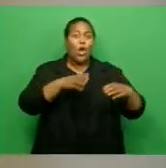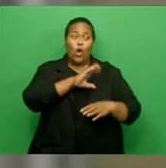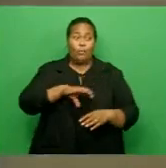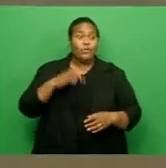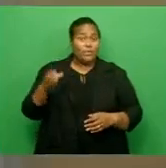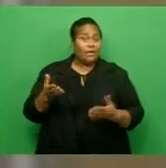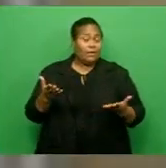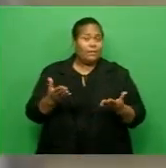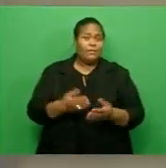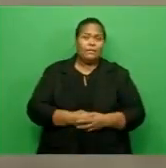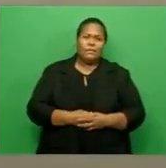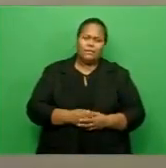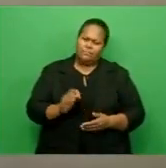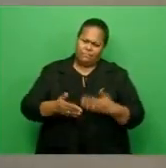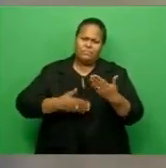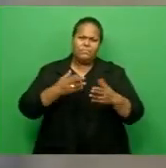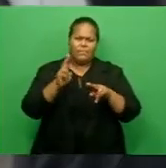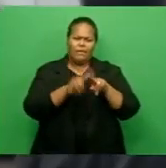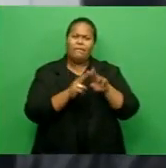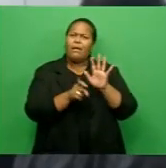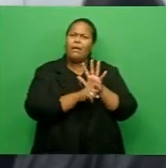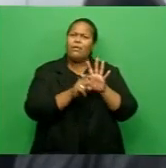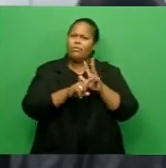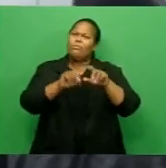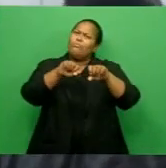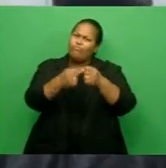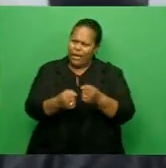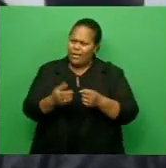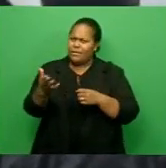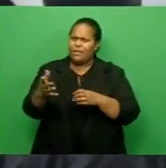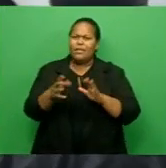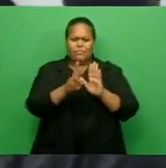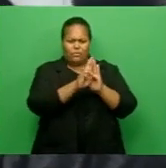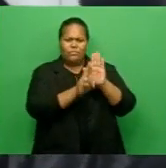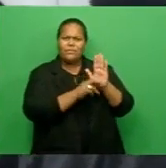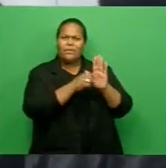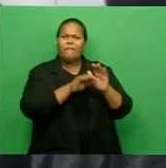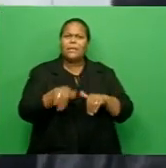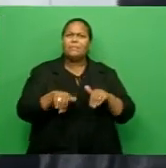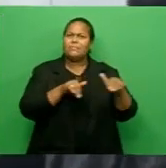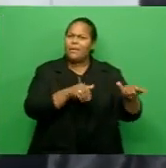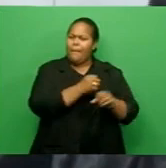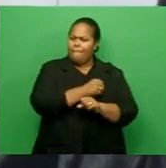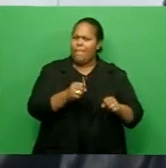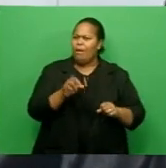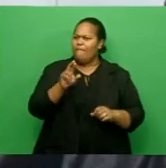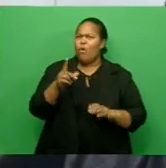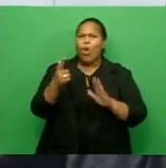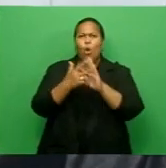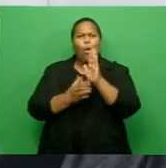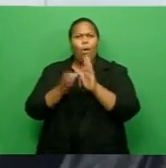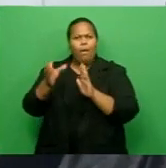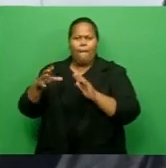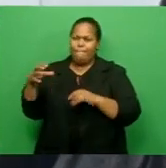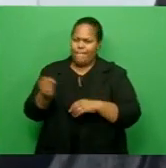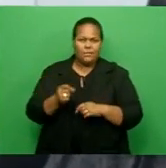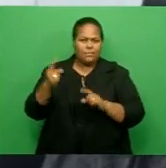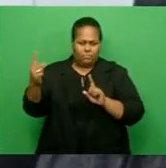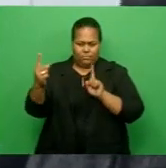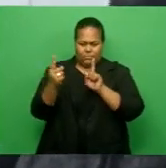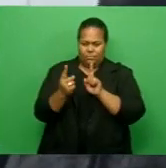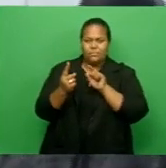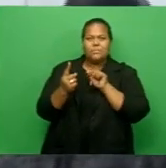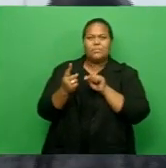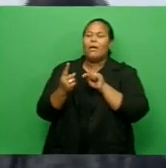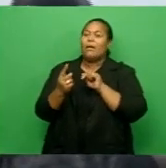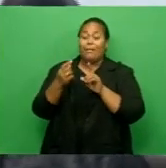claims that the FRU breached the terms of participation, which lays out the powers of a judicial officer to only hear appeals